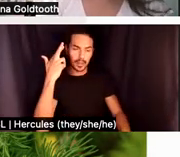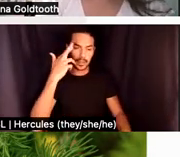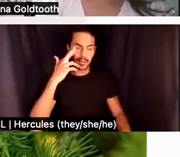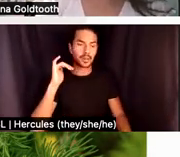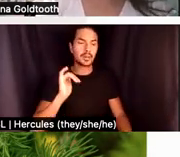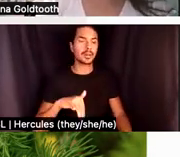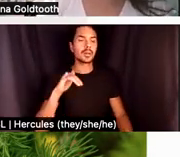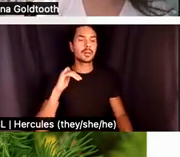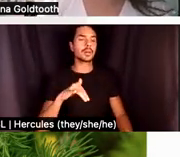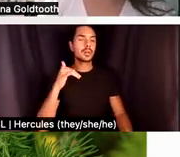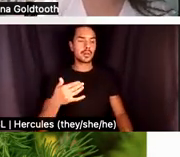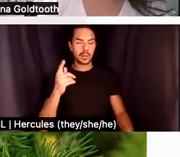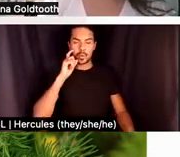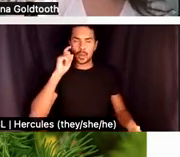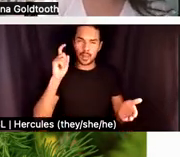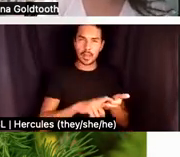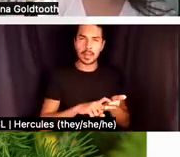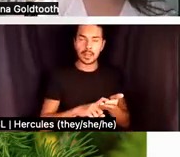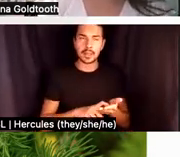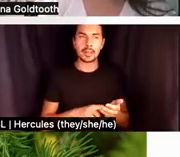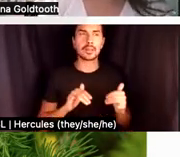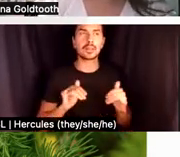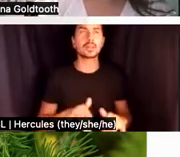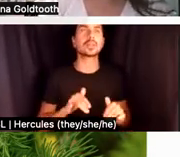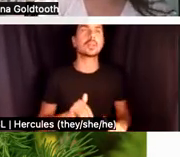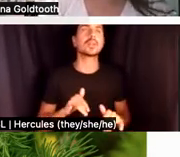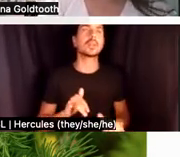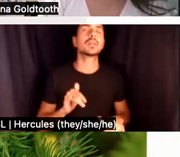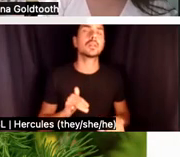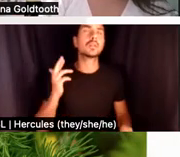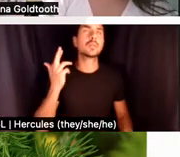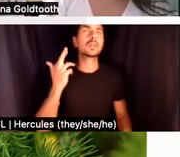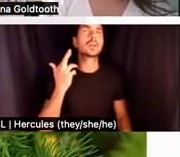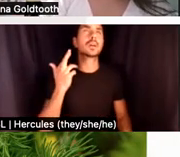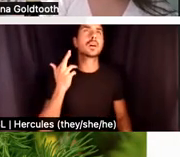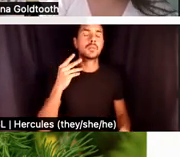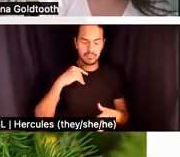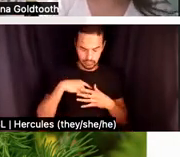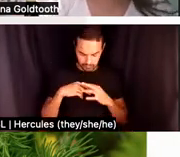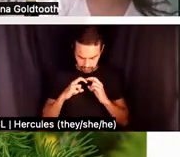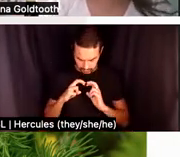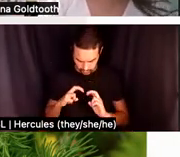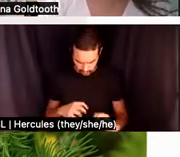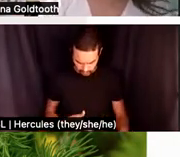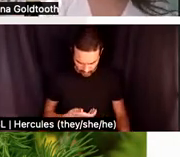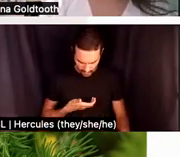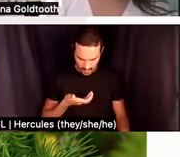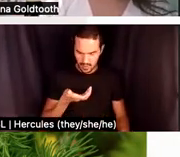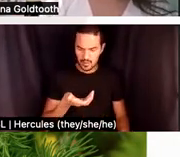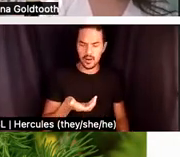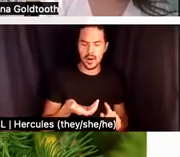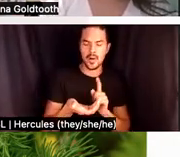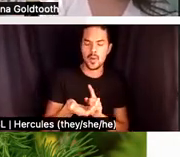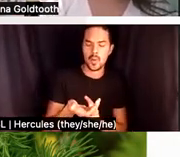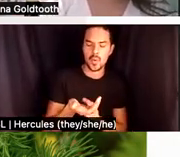it deep down inside, but having the language to describe their experiences, when we're talking about consent,